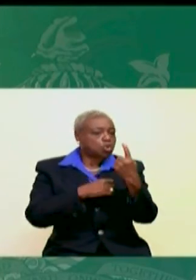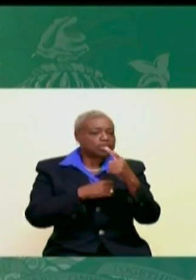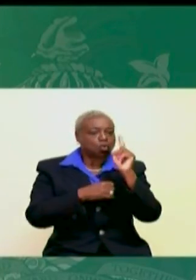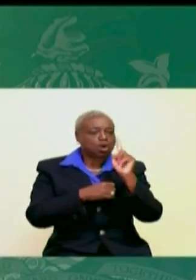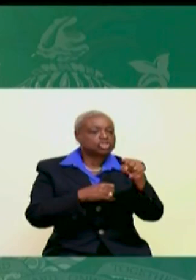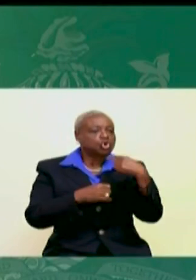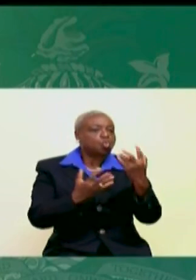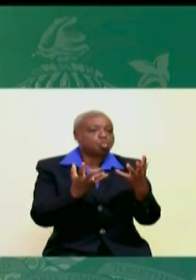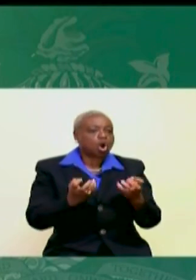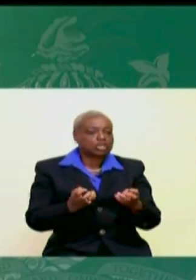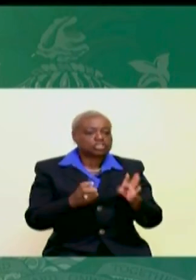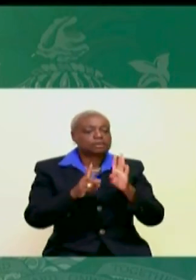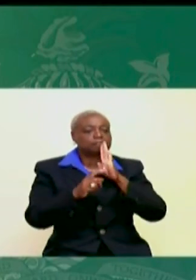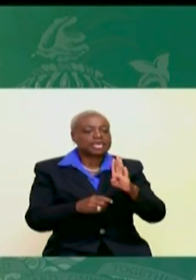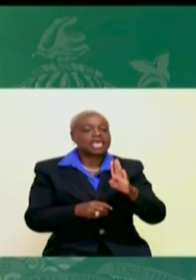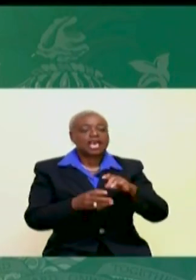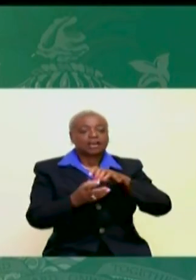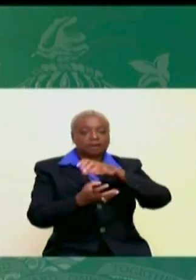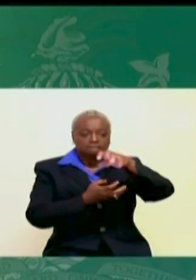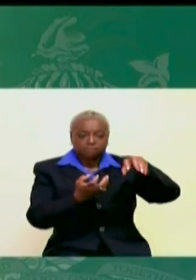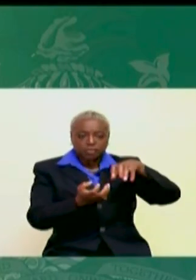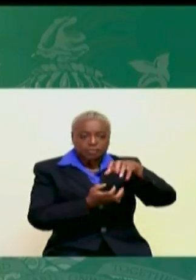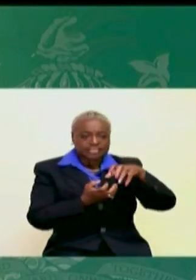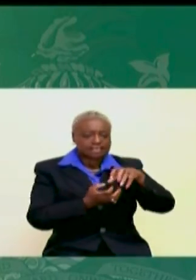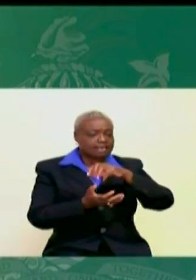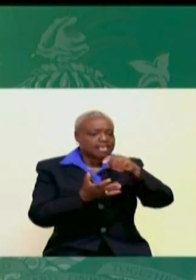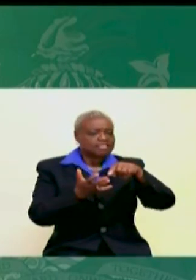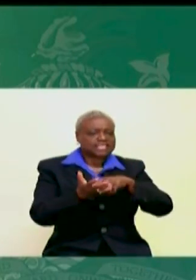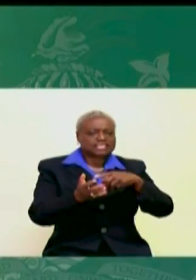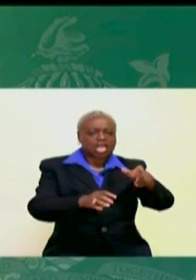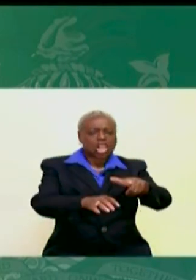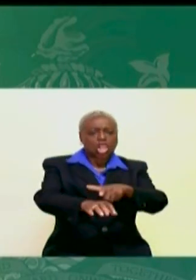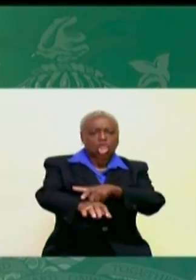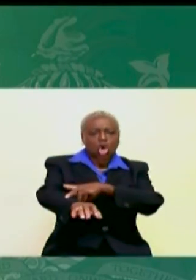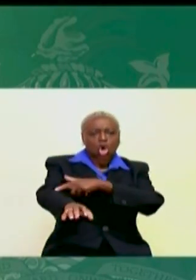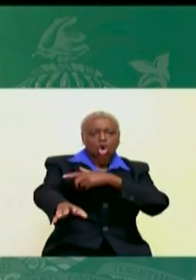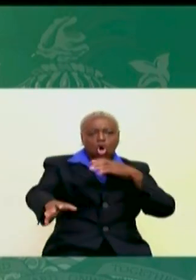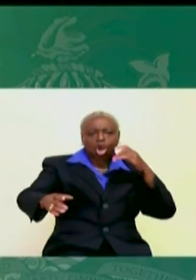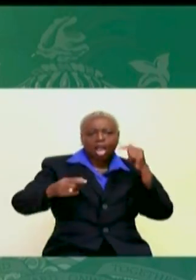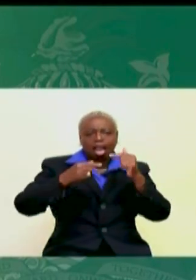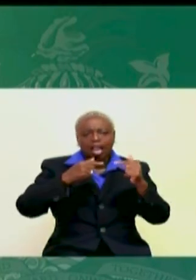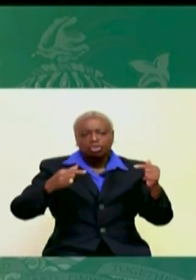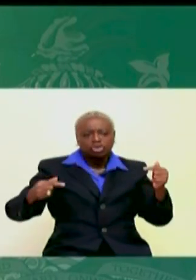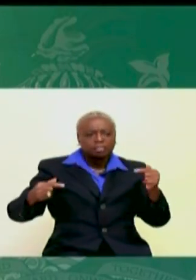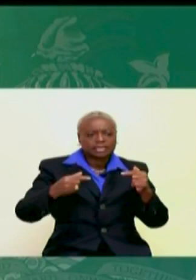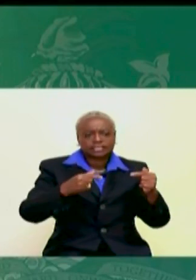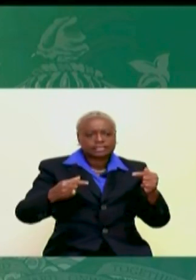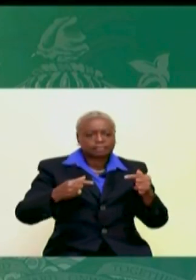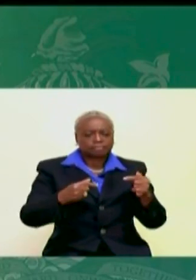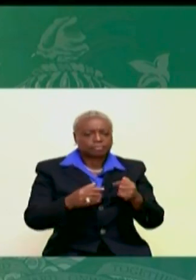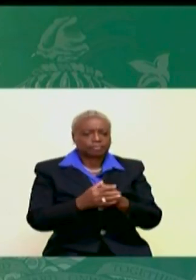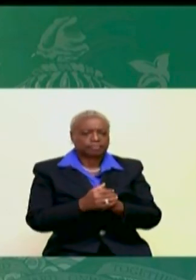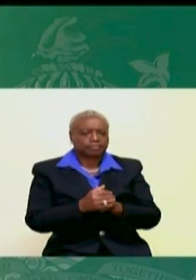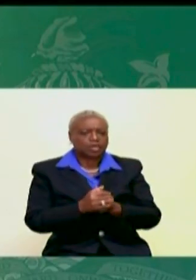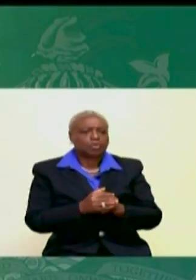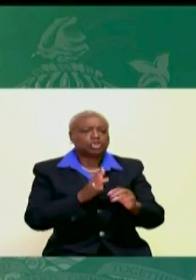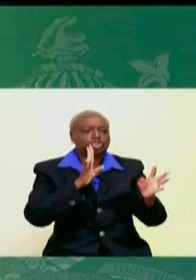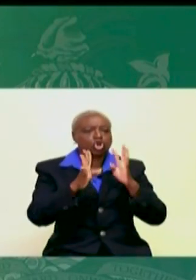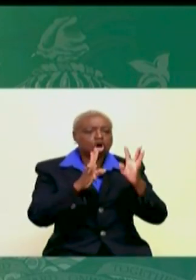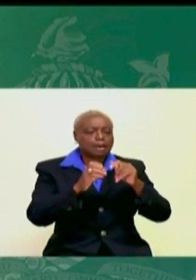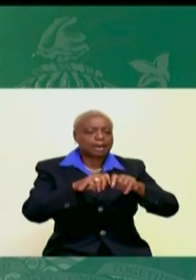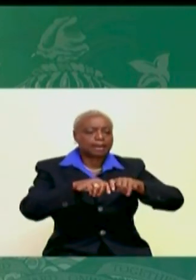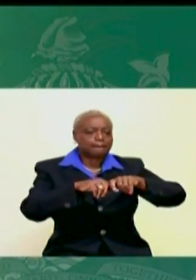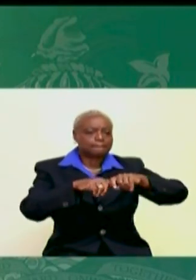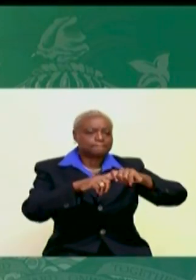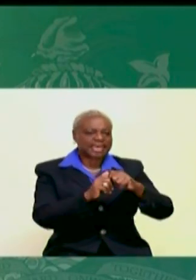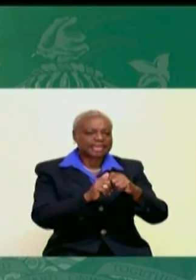been a long argument. And when I hear them talk about bend or break speech, and I realize they didn't even understand, they talk about bend or break speech. They talk about